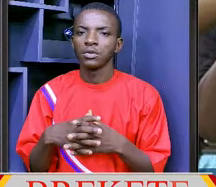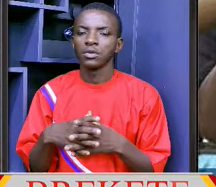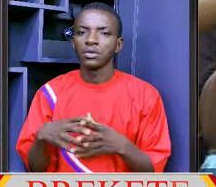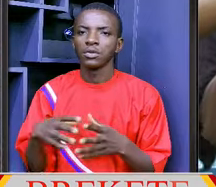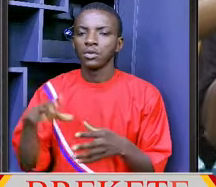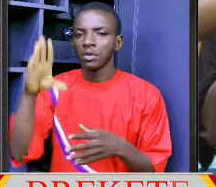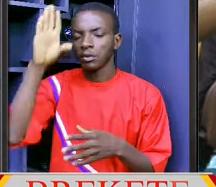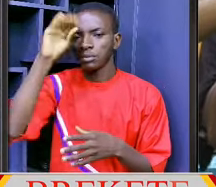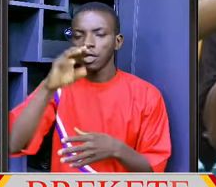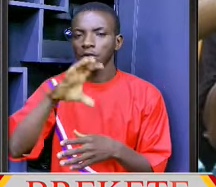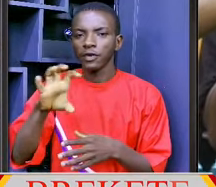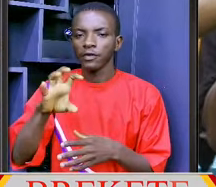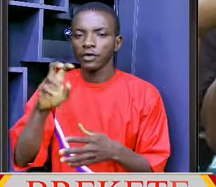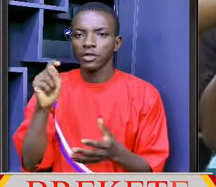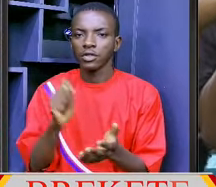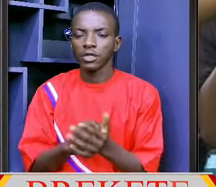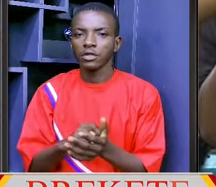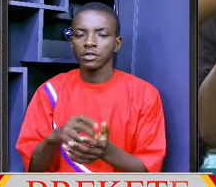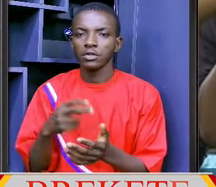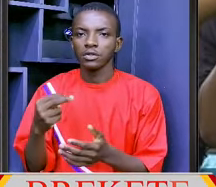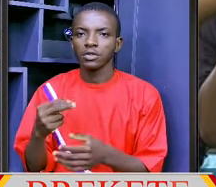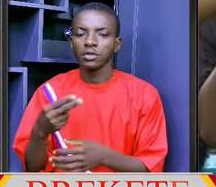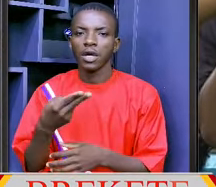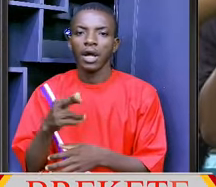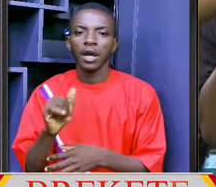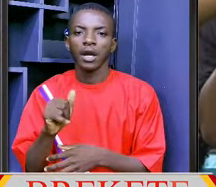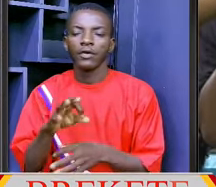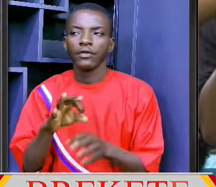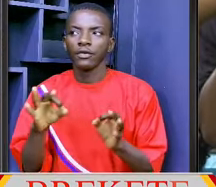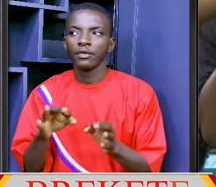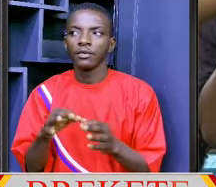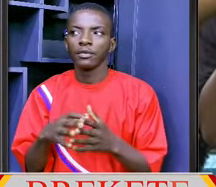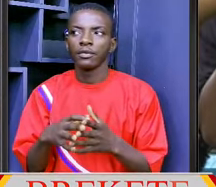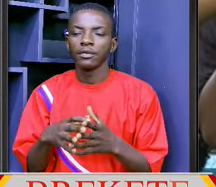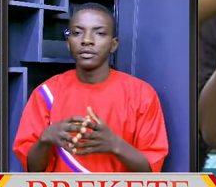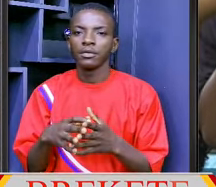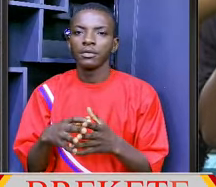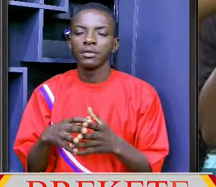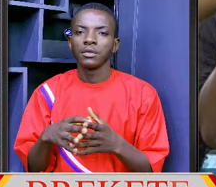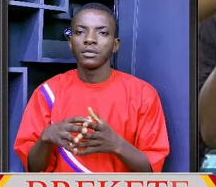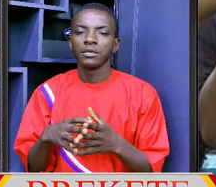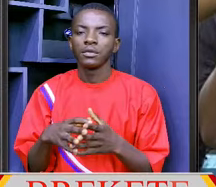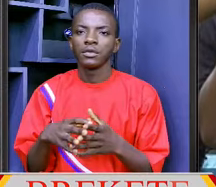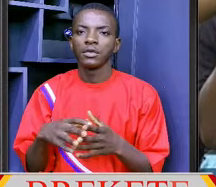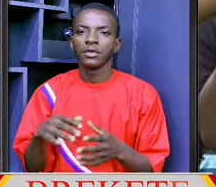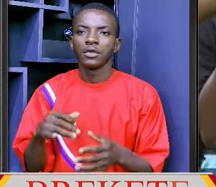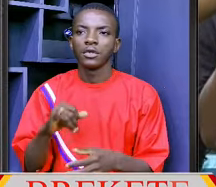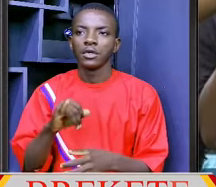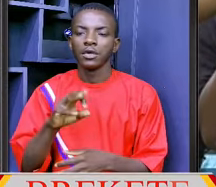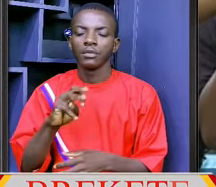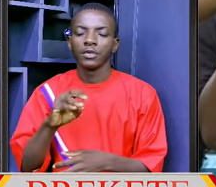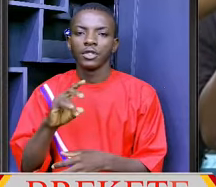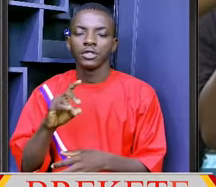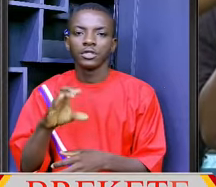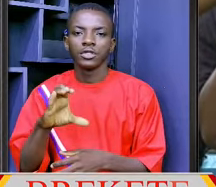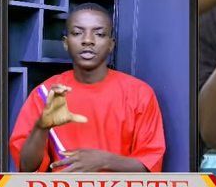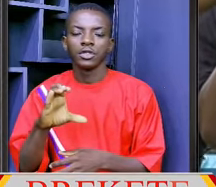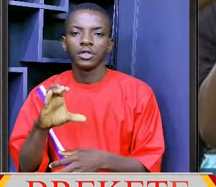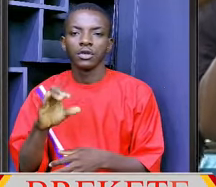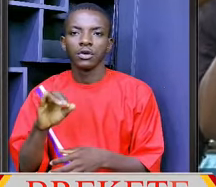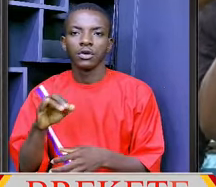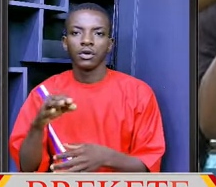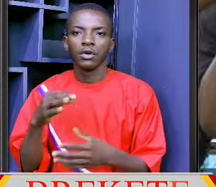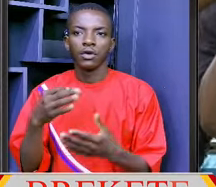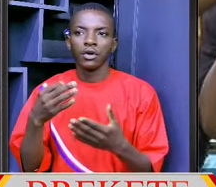man gave me 500,000. That is Hara Foam. Yes, sir. The Mr. John, the MD CEO of Hara Foam